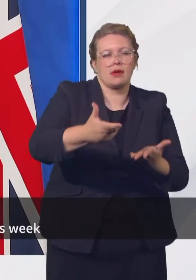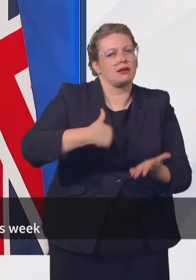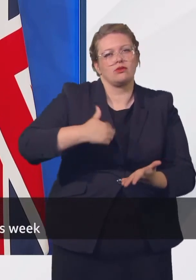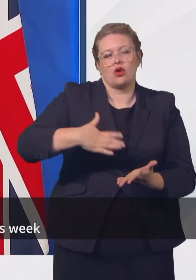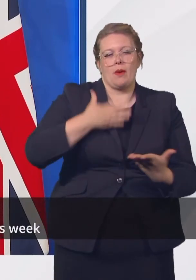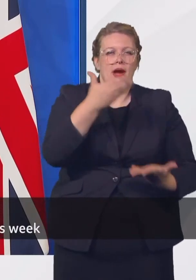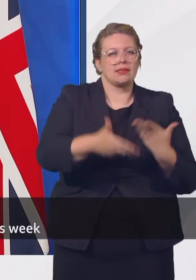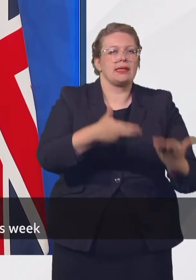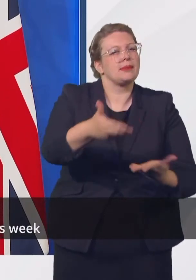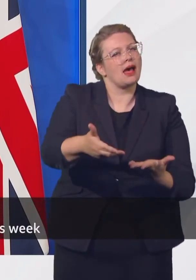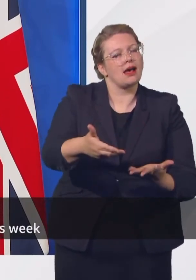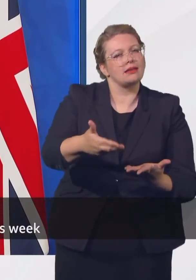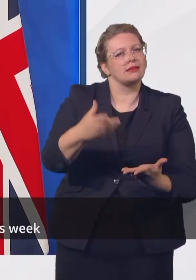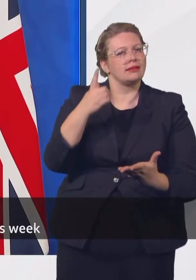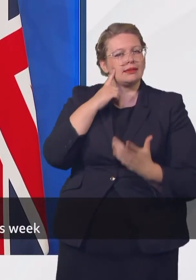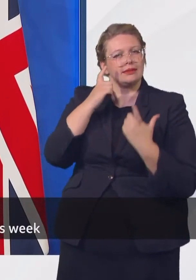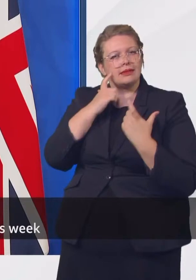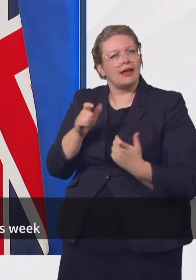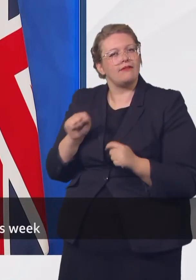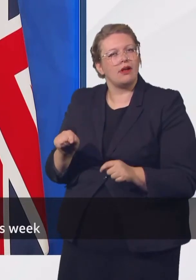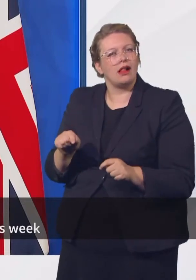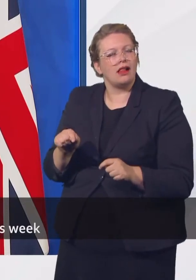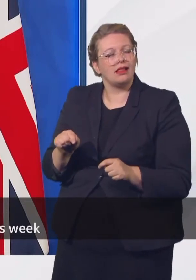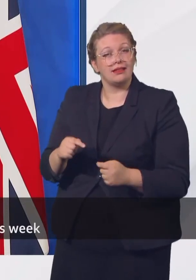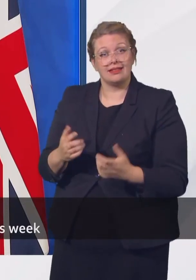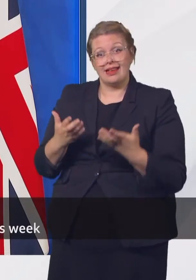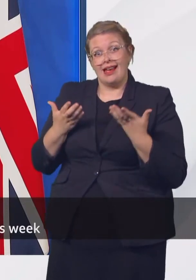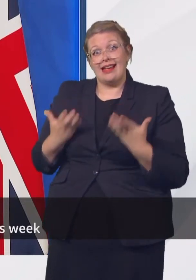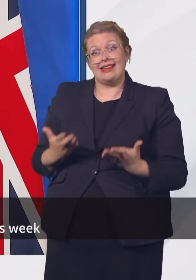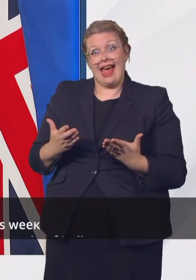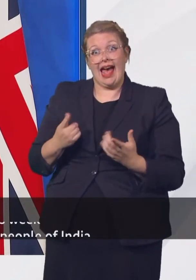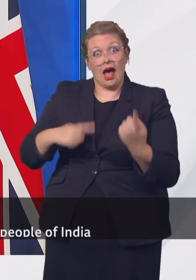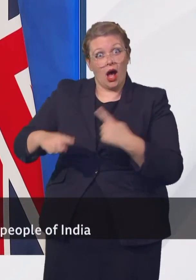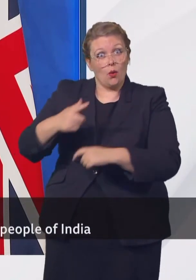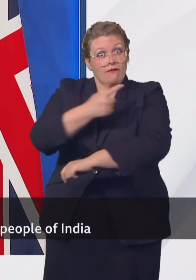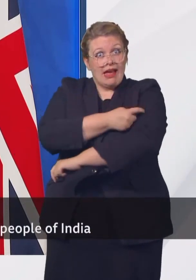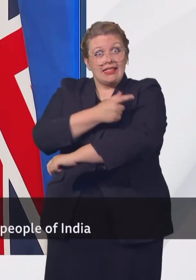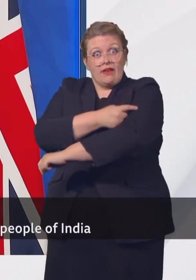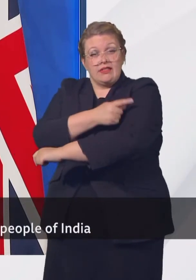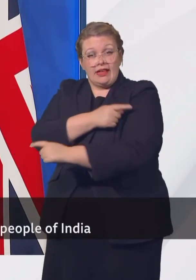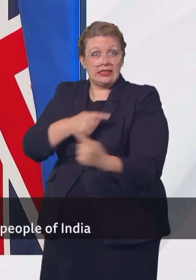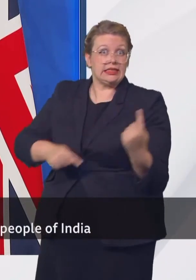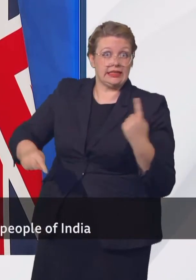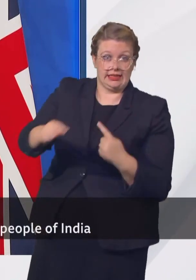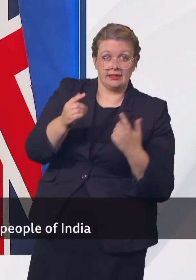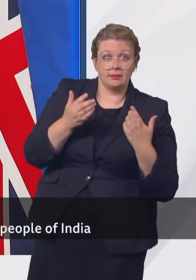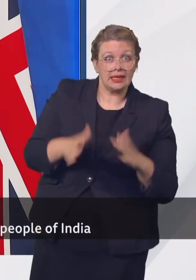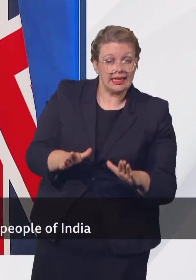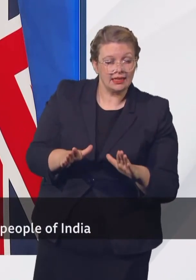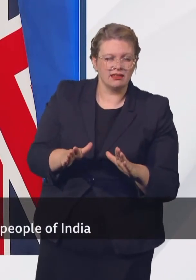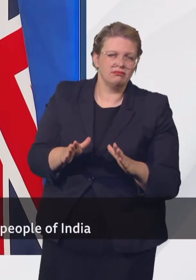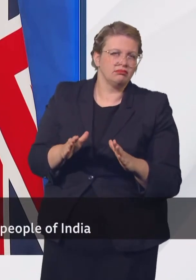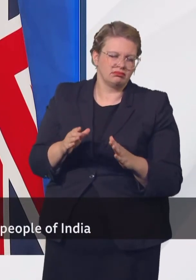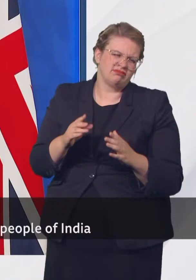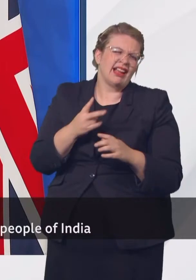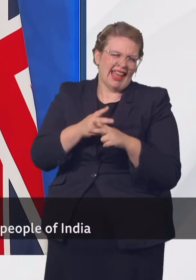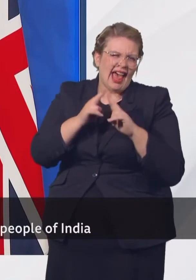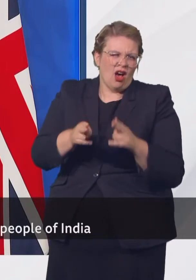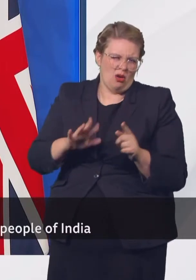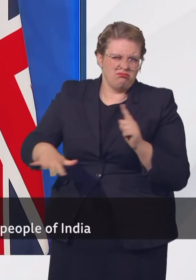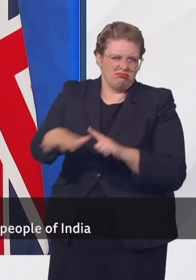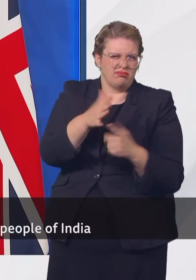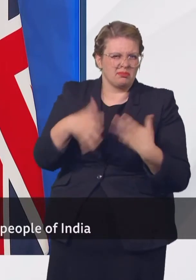the home. And especially now that vaccinations have taken place amongst residents,